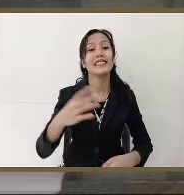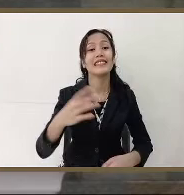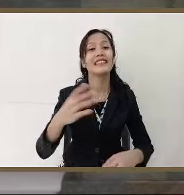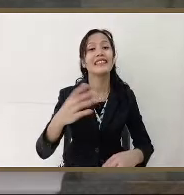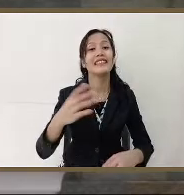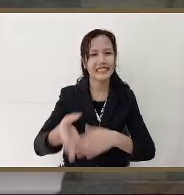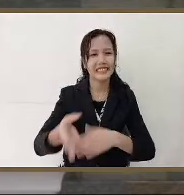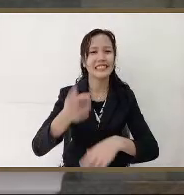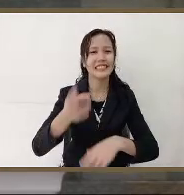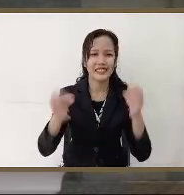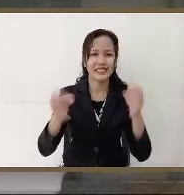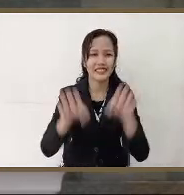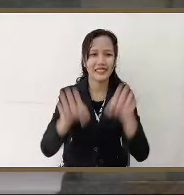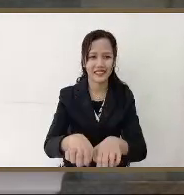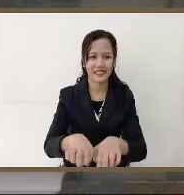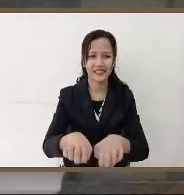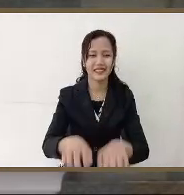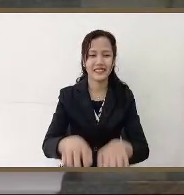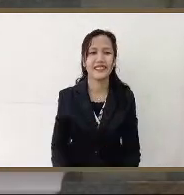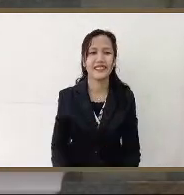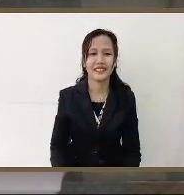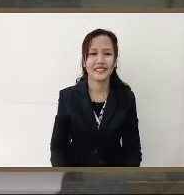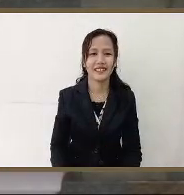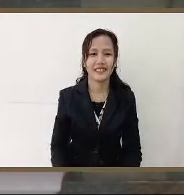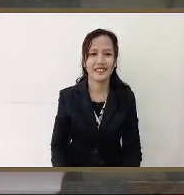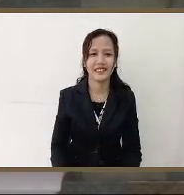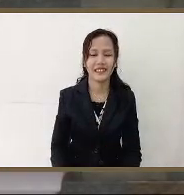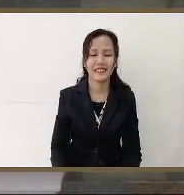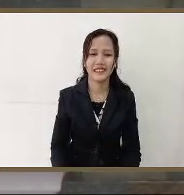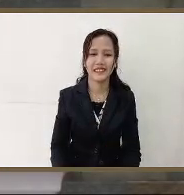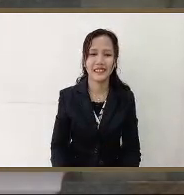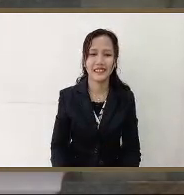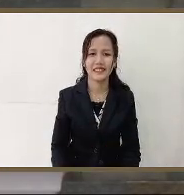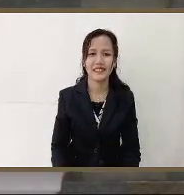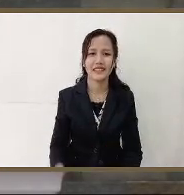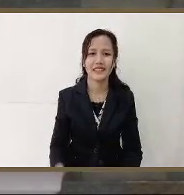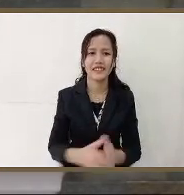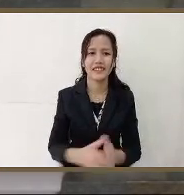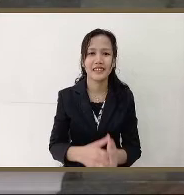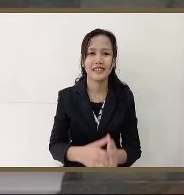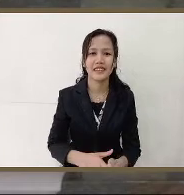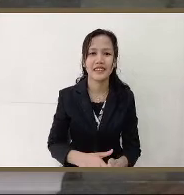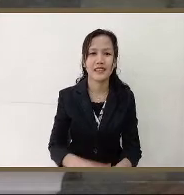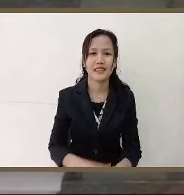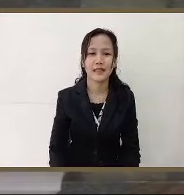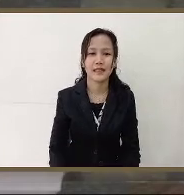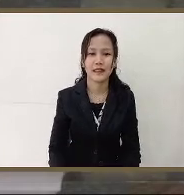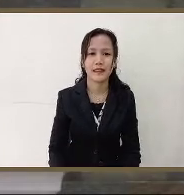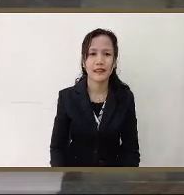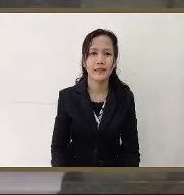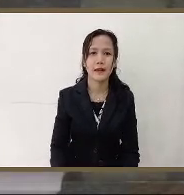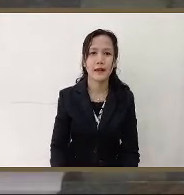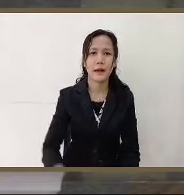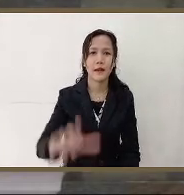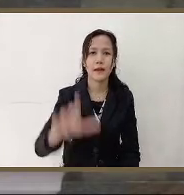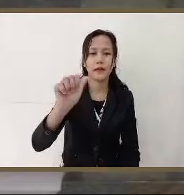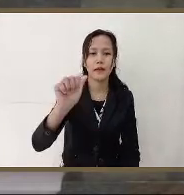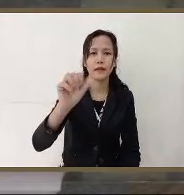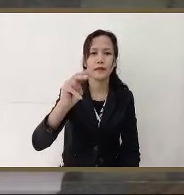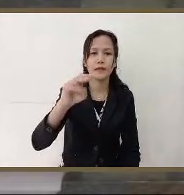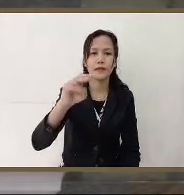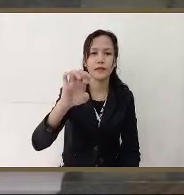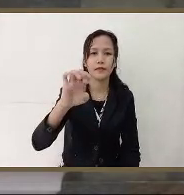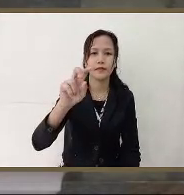the next event of the preliminary events is that the lamentation of David for King Saul and